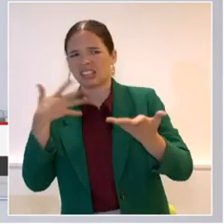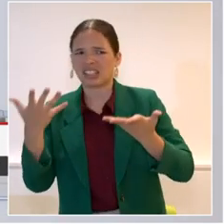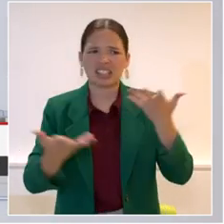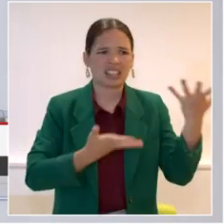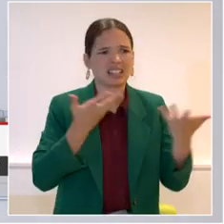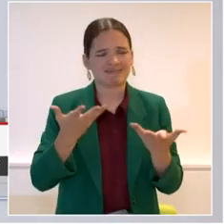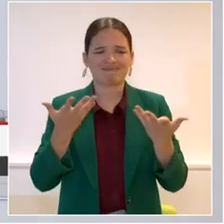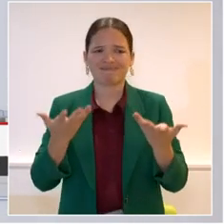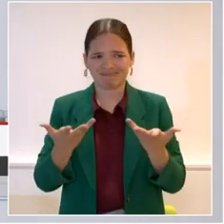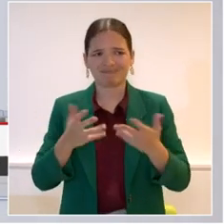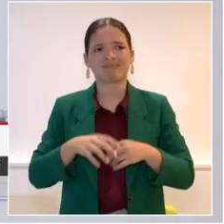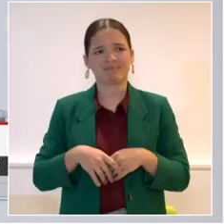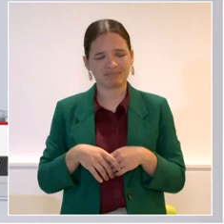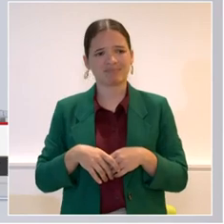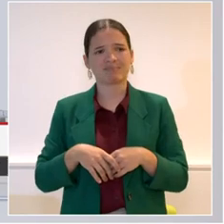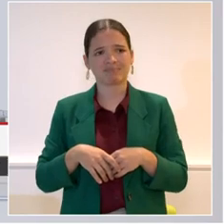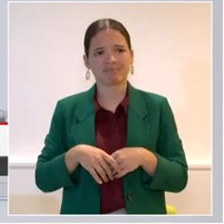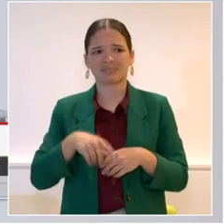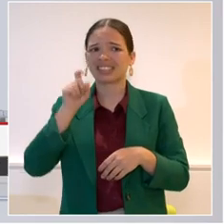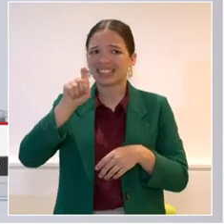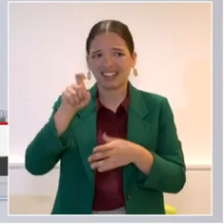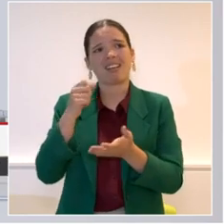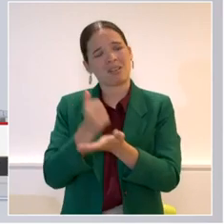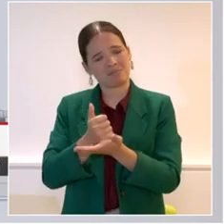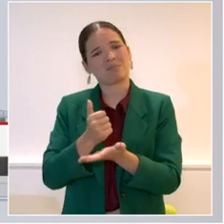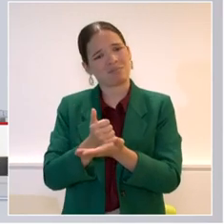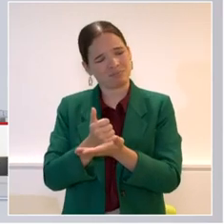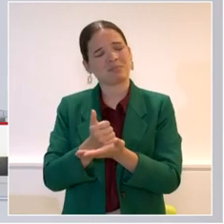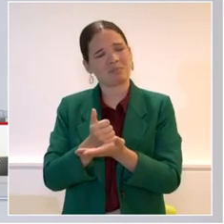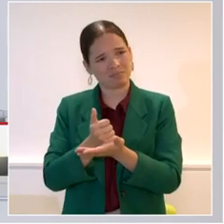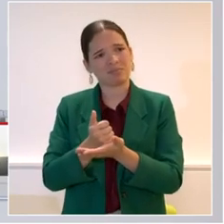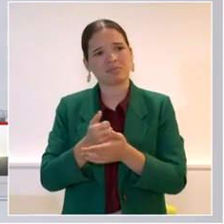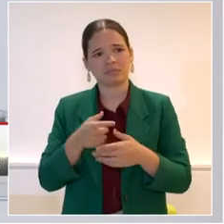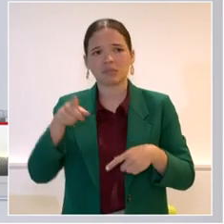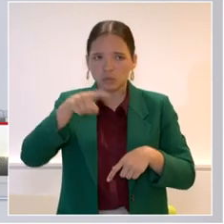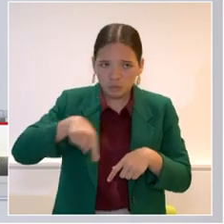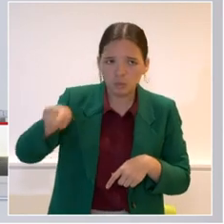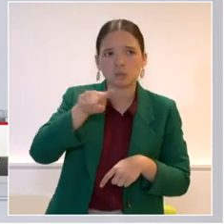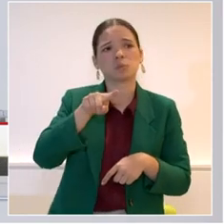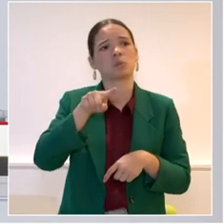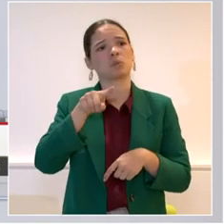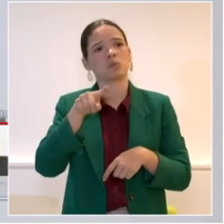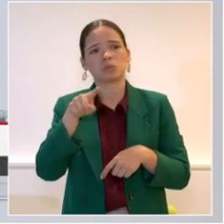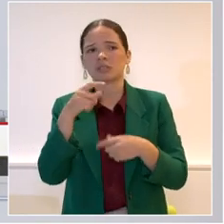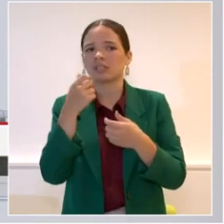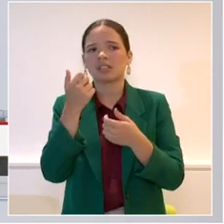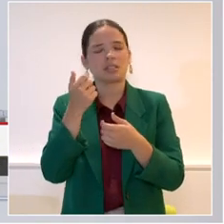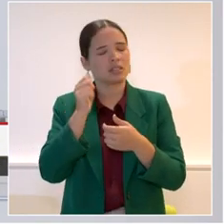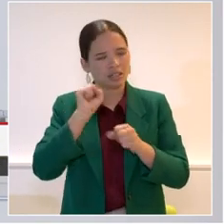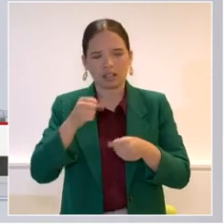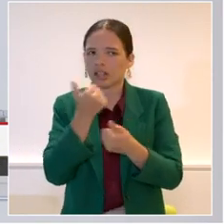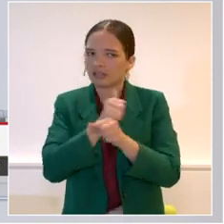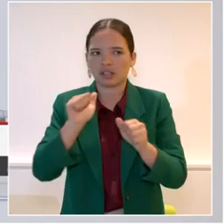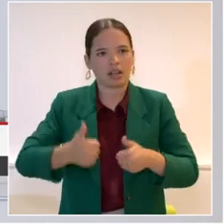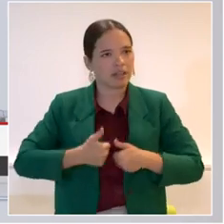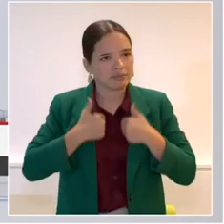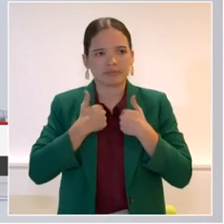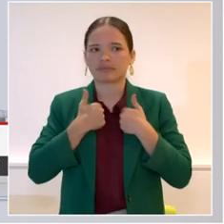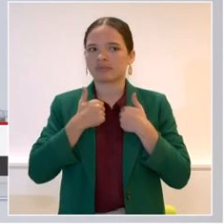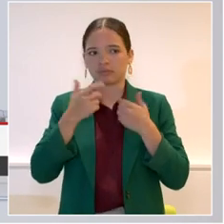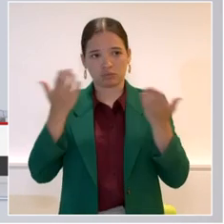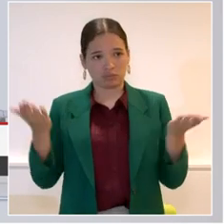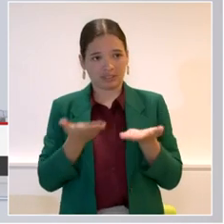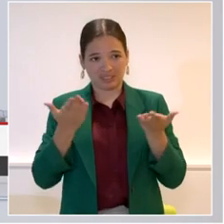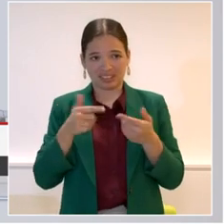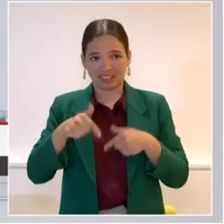reached a space in their life where they need help. And you all are their lifesavers. So I want to say to the workers who are going to be here every day, meeting